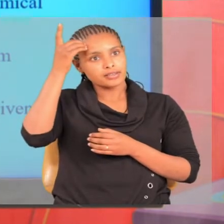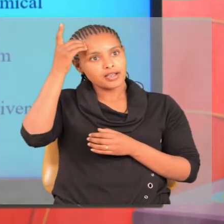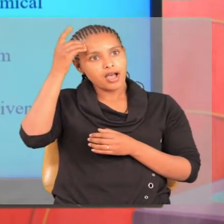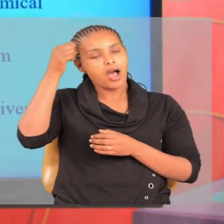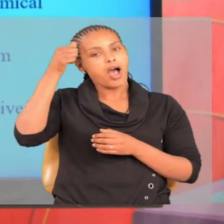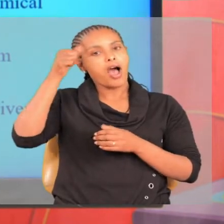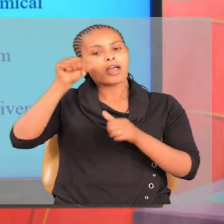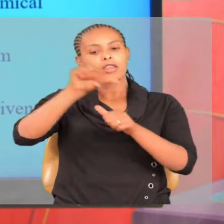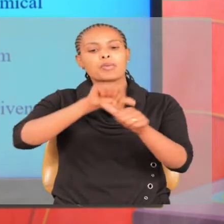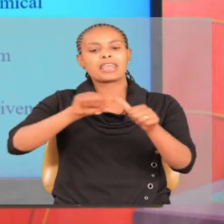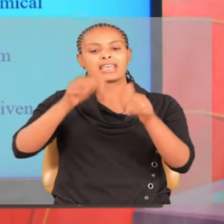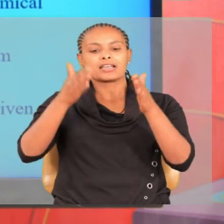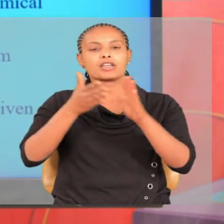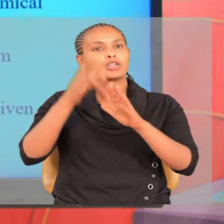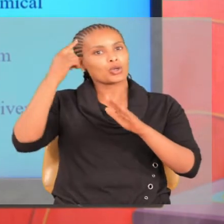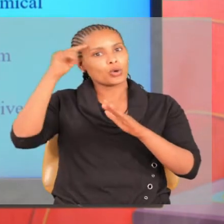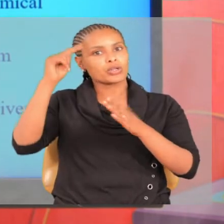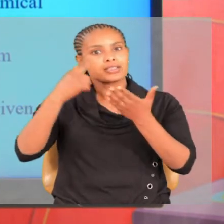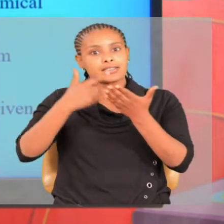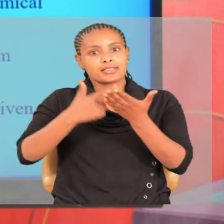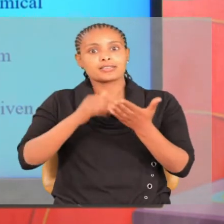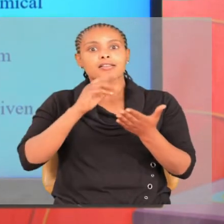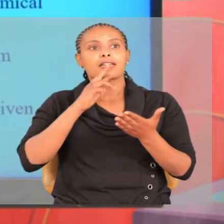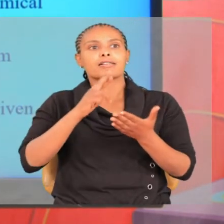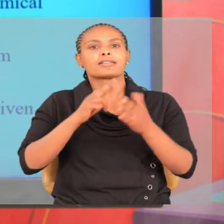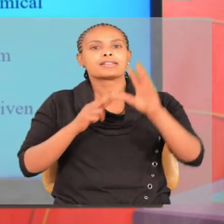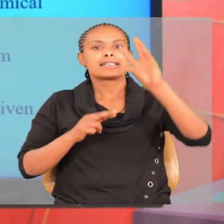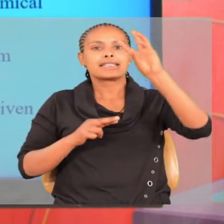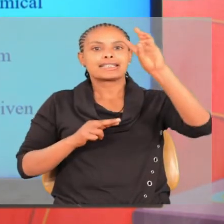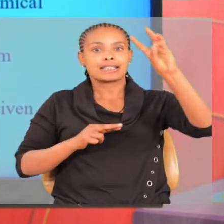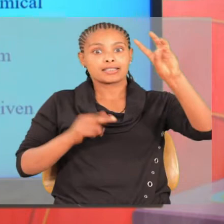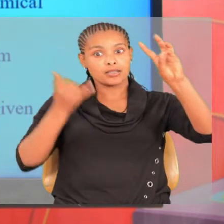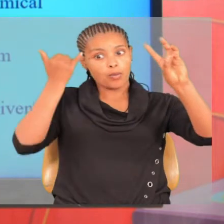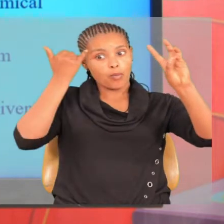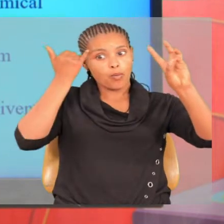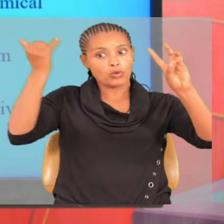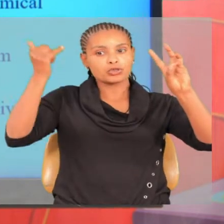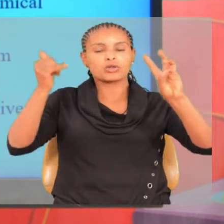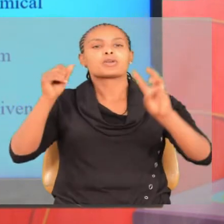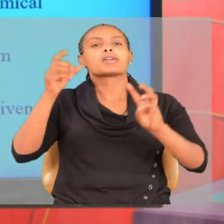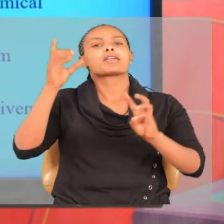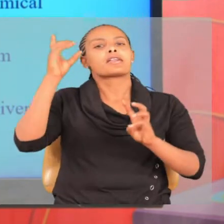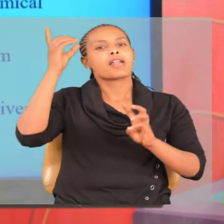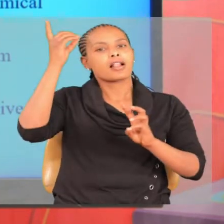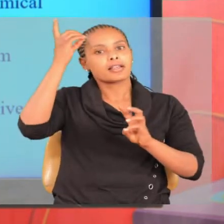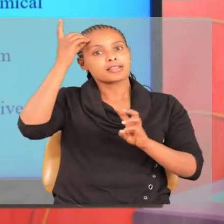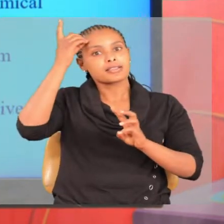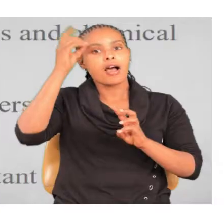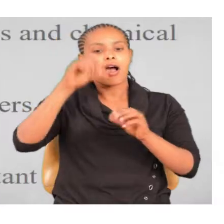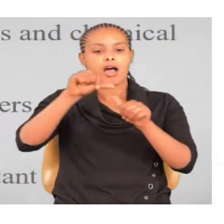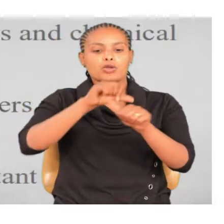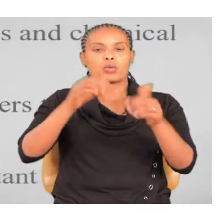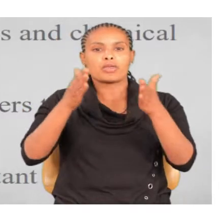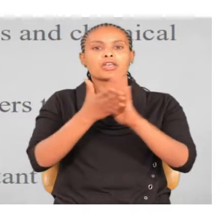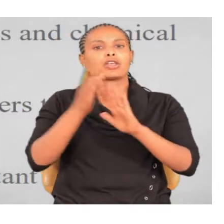atomic theory. These are the 6 postulates of Dalton's atomic theory.